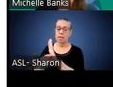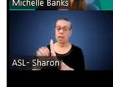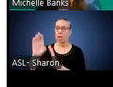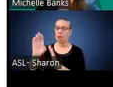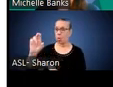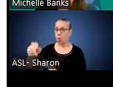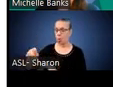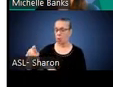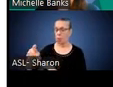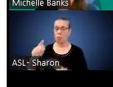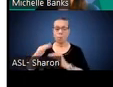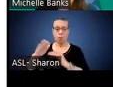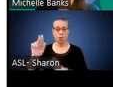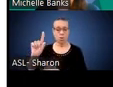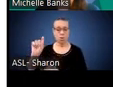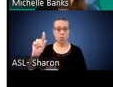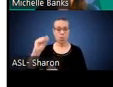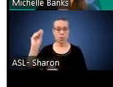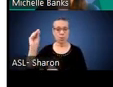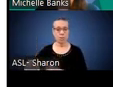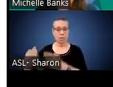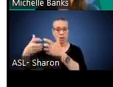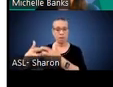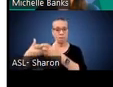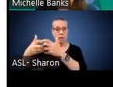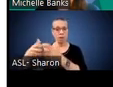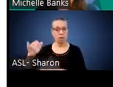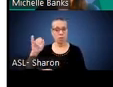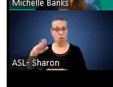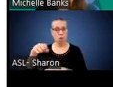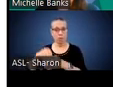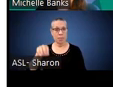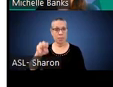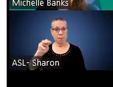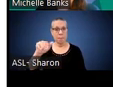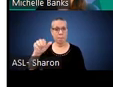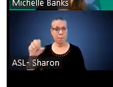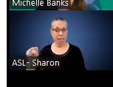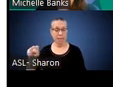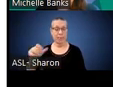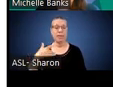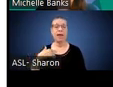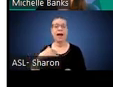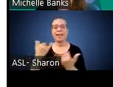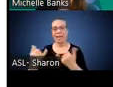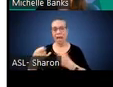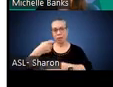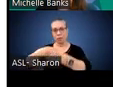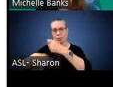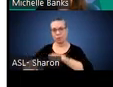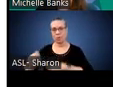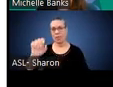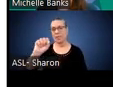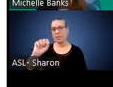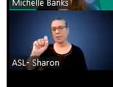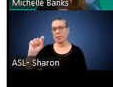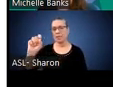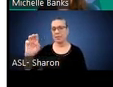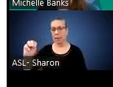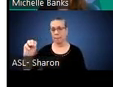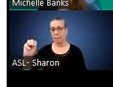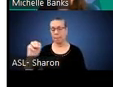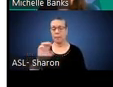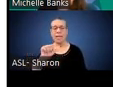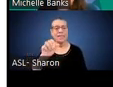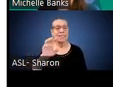about over 20% of manufacturing jobs in Massachusetts have become STEM jobs. And STEM expands